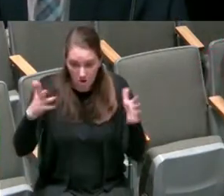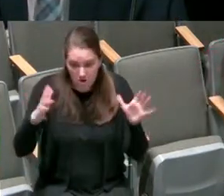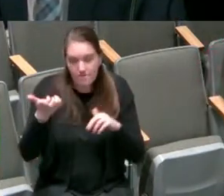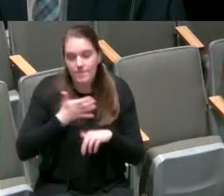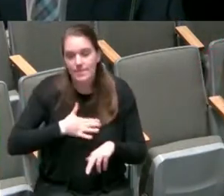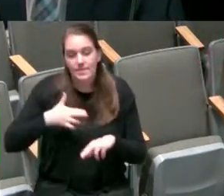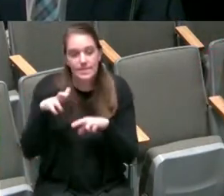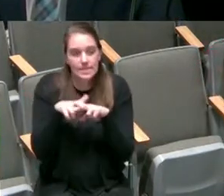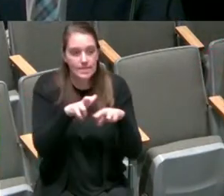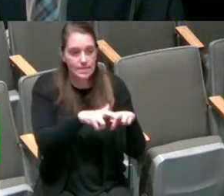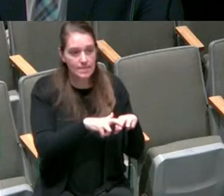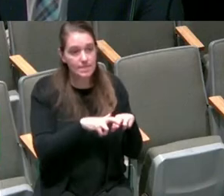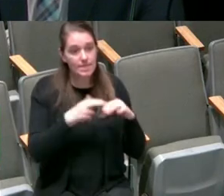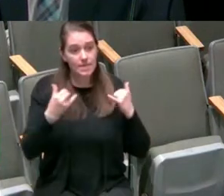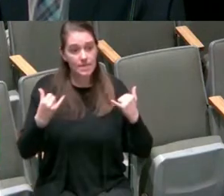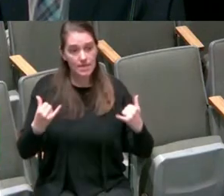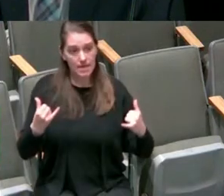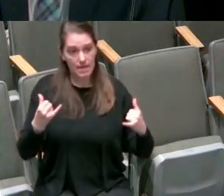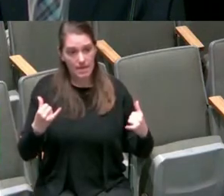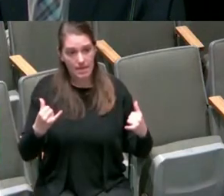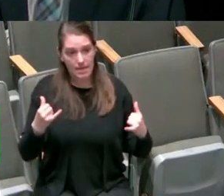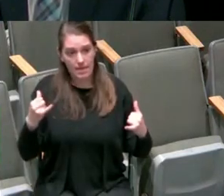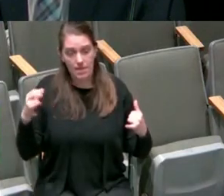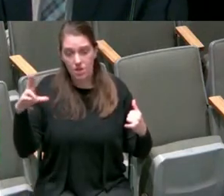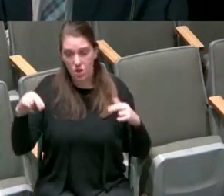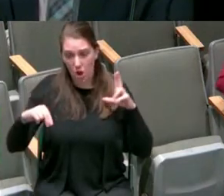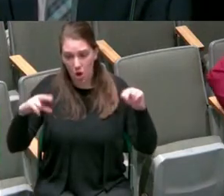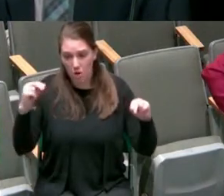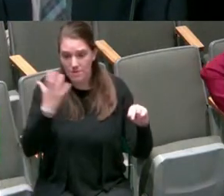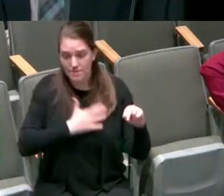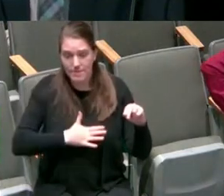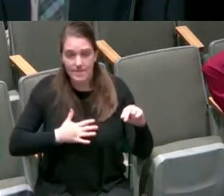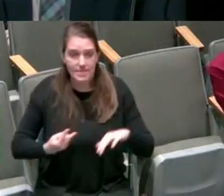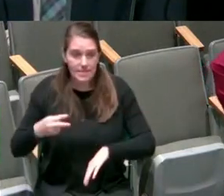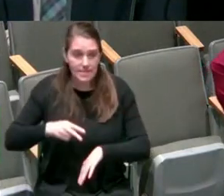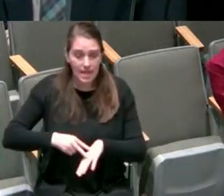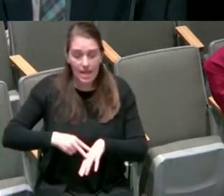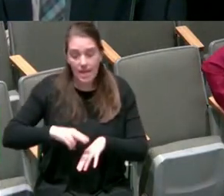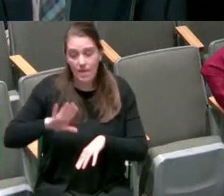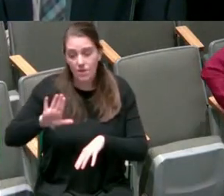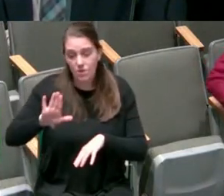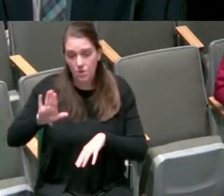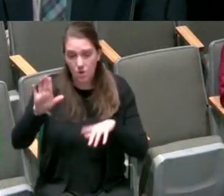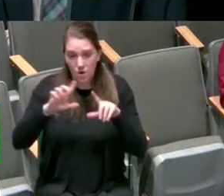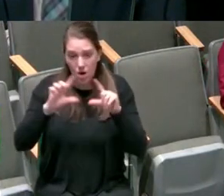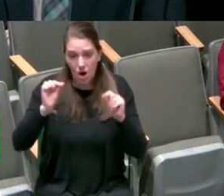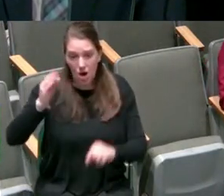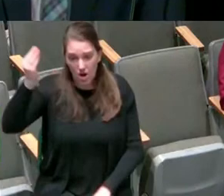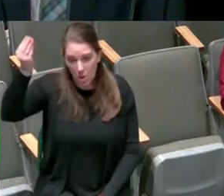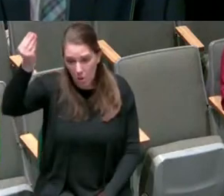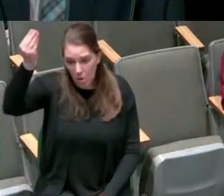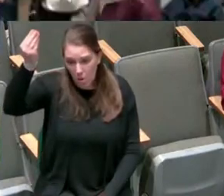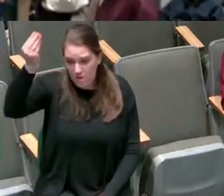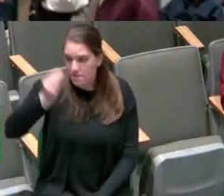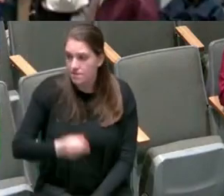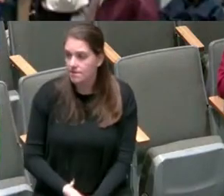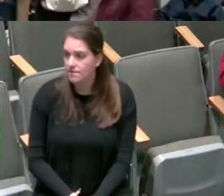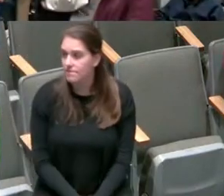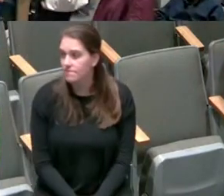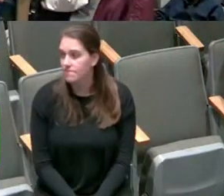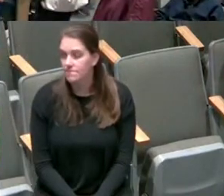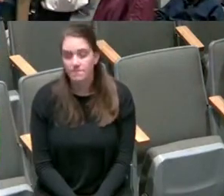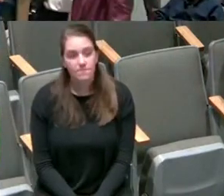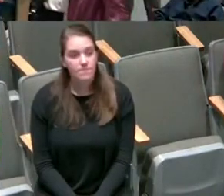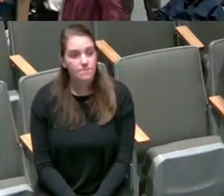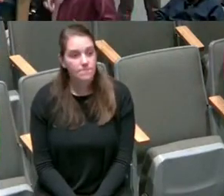seated now the um Nays the please stand and and hold your uh ticket up